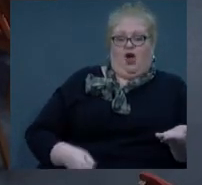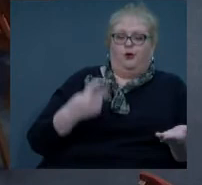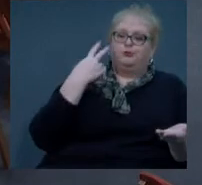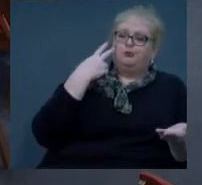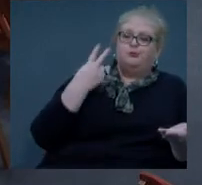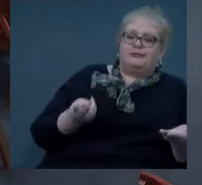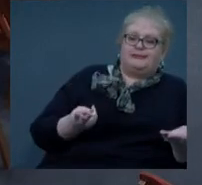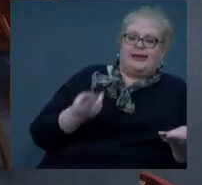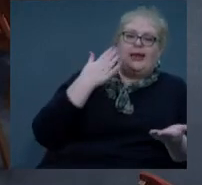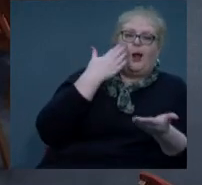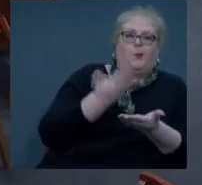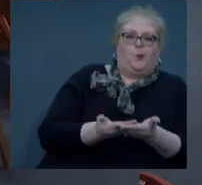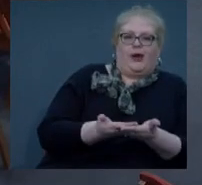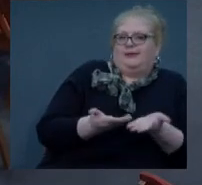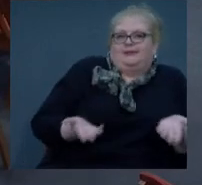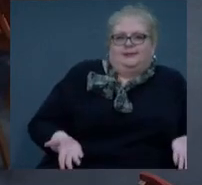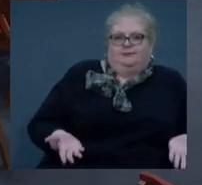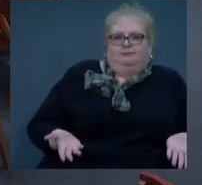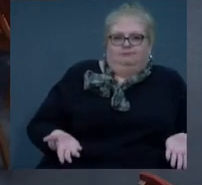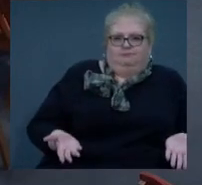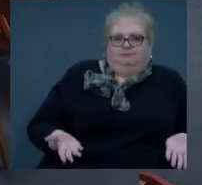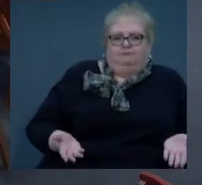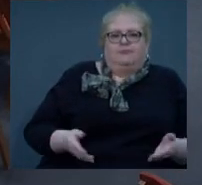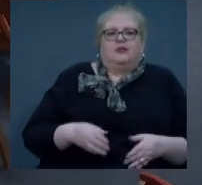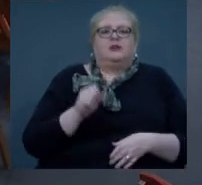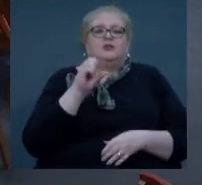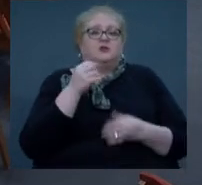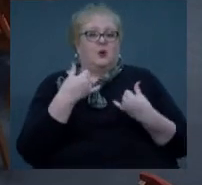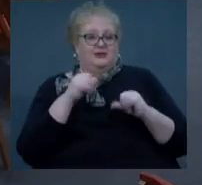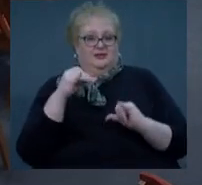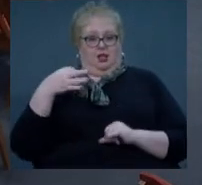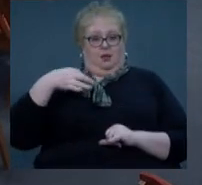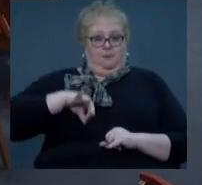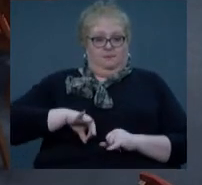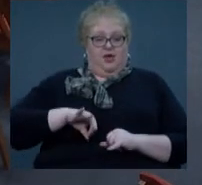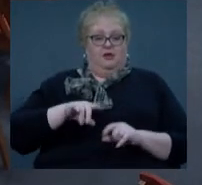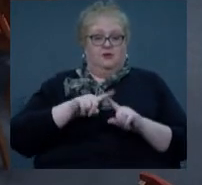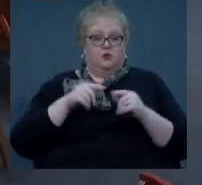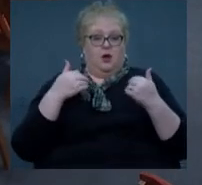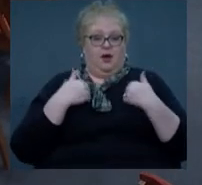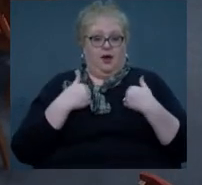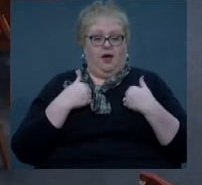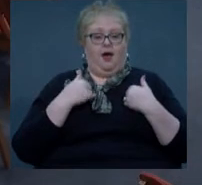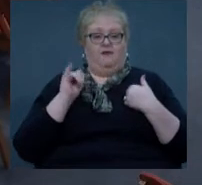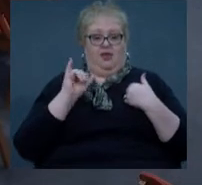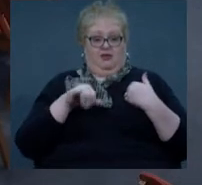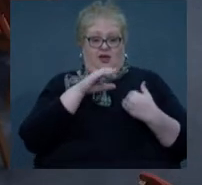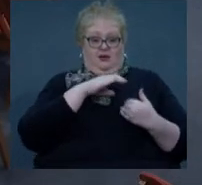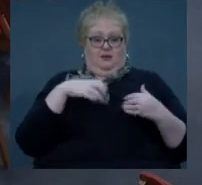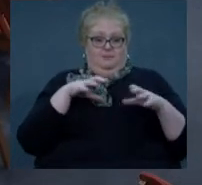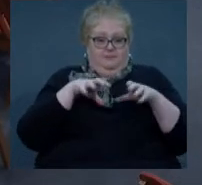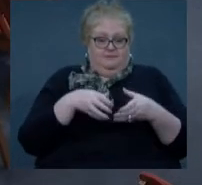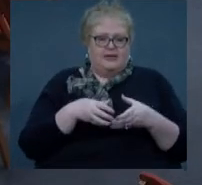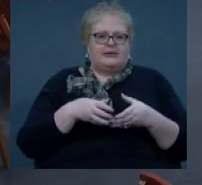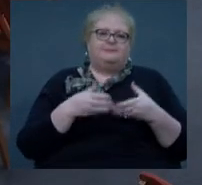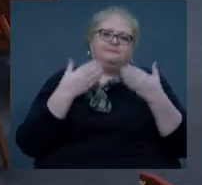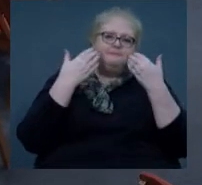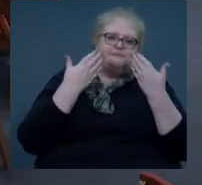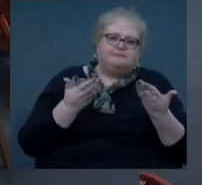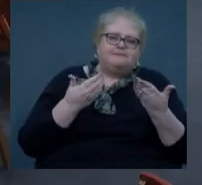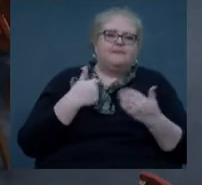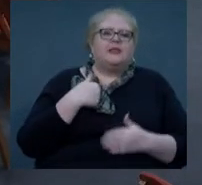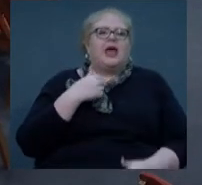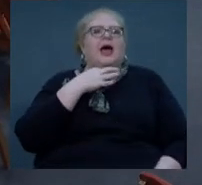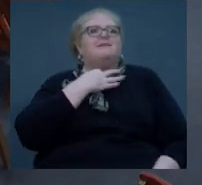The question is it really still a benefit compared to the need for having the committee? I don't know. I mean, I'm curious how other cities are